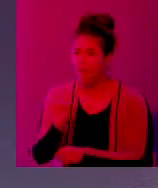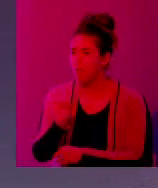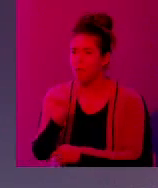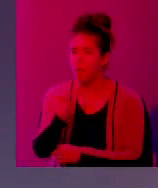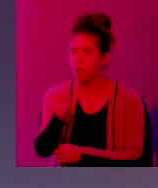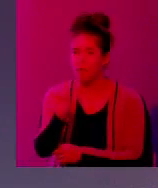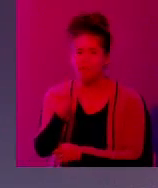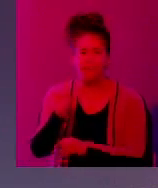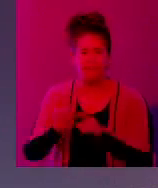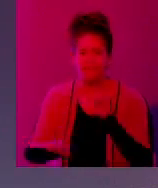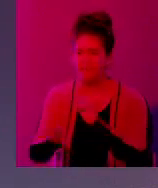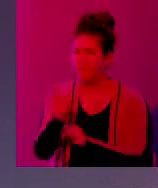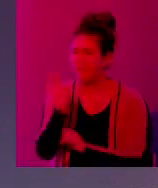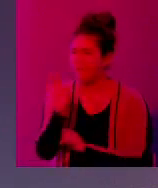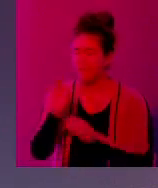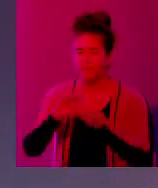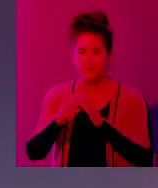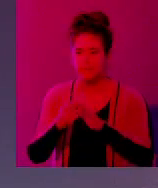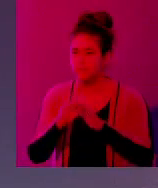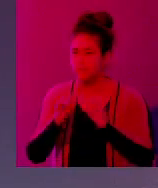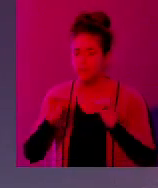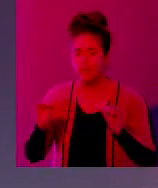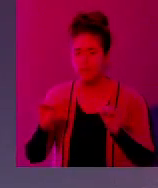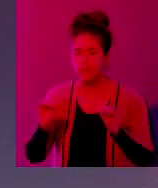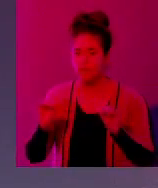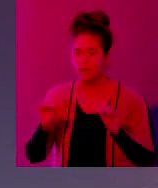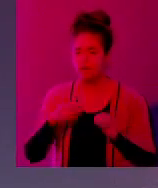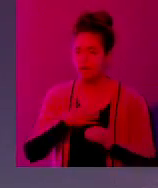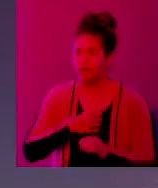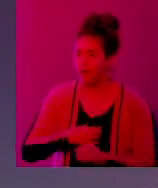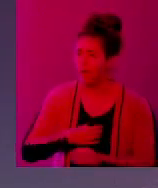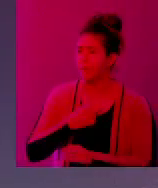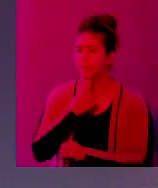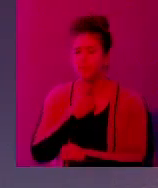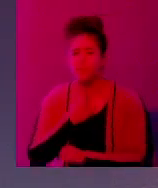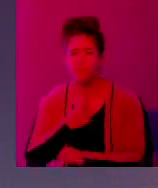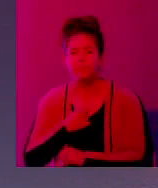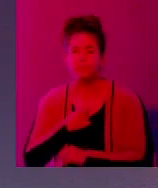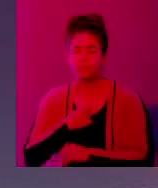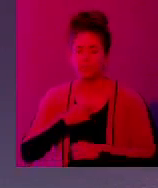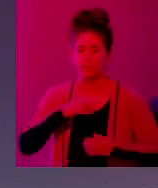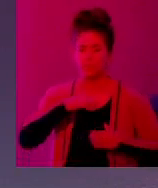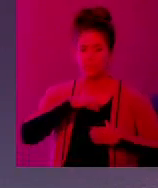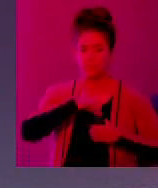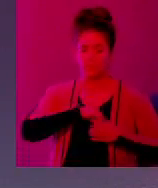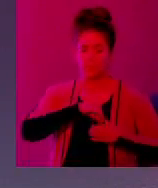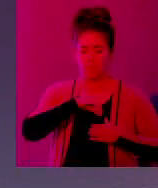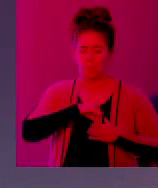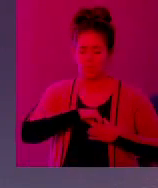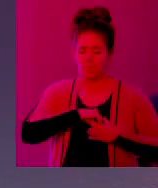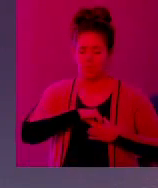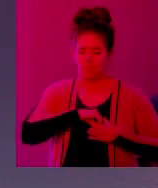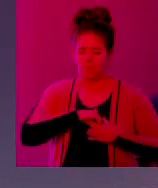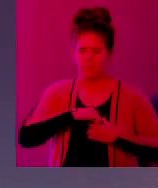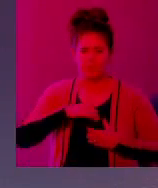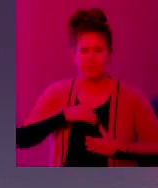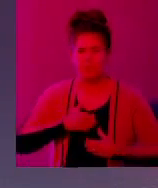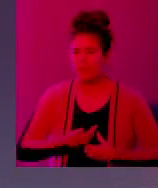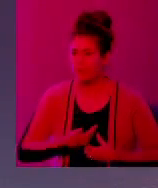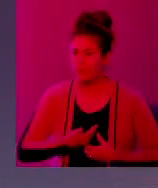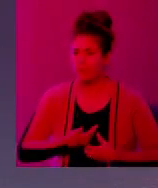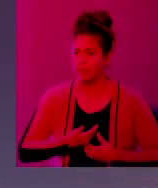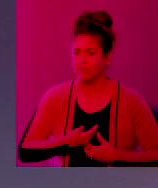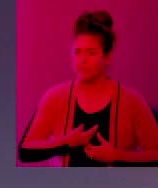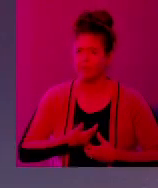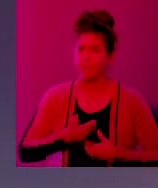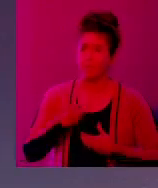dwell in. Hungry and thirsty, their souls fainted in them. And they cried unto the Lord in their trouble, and he delivered them out of